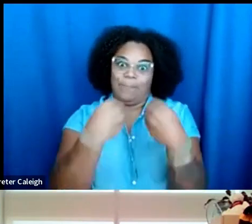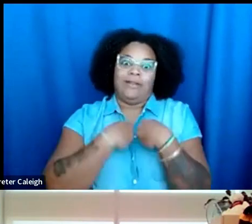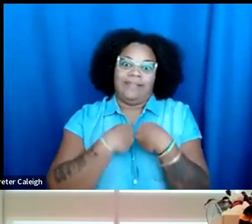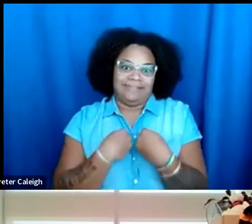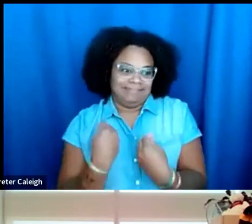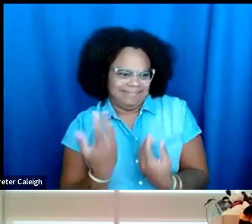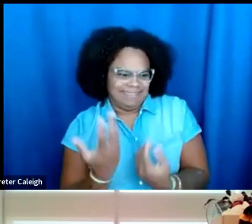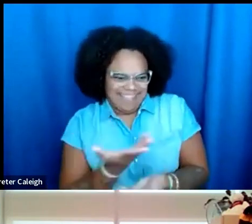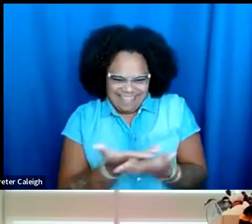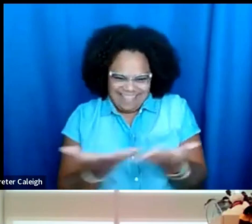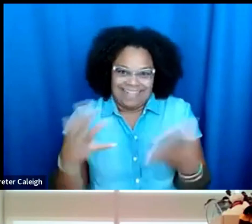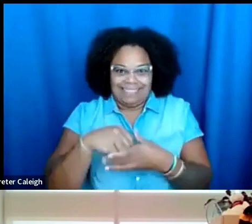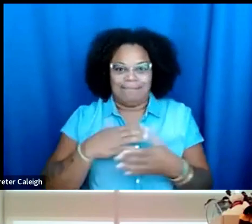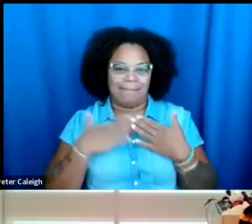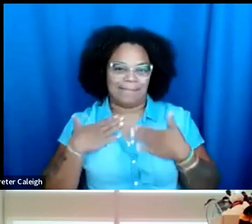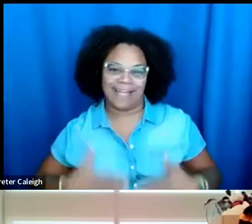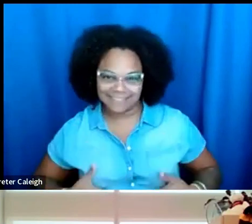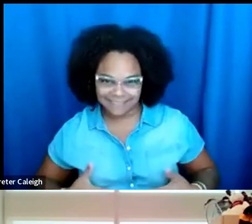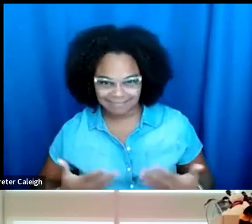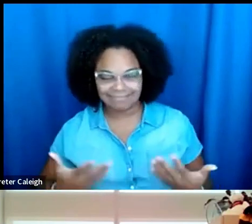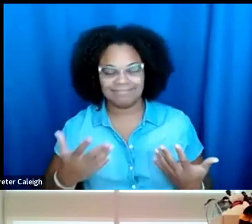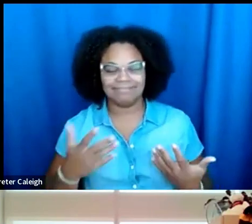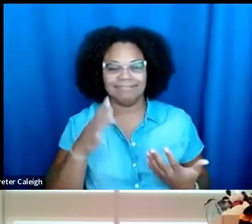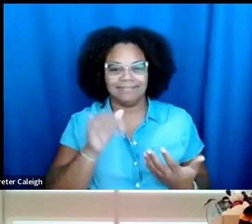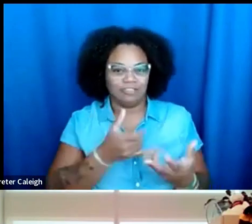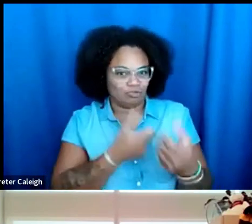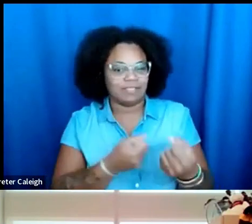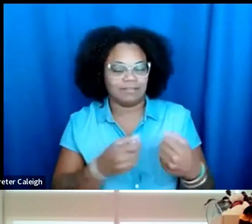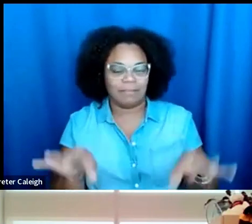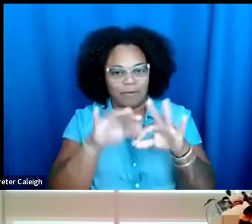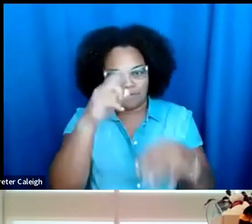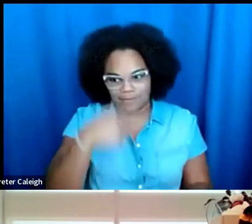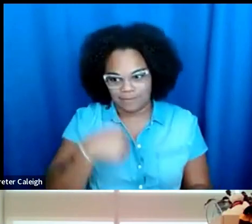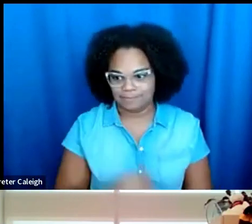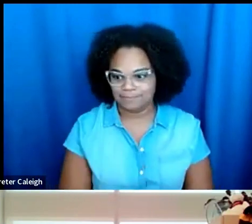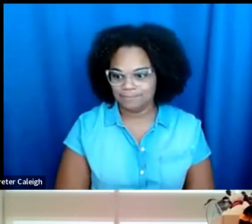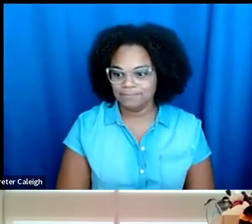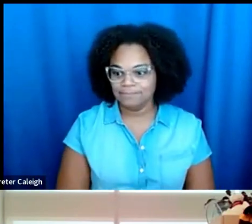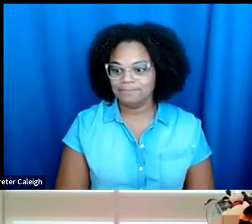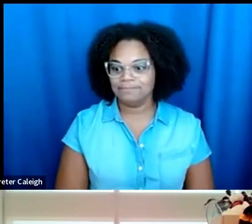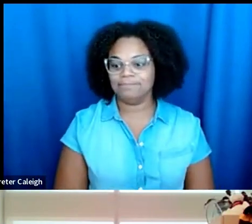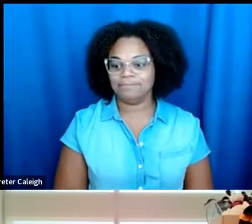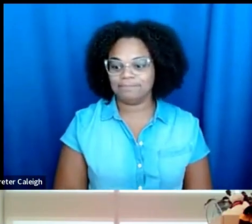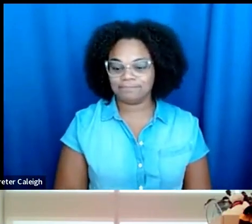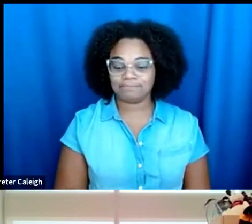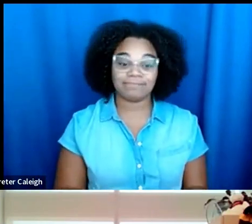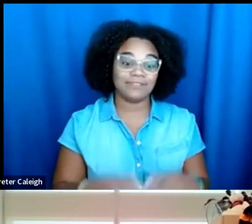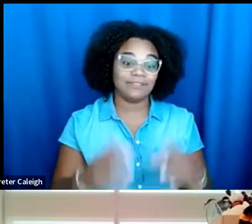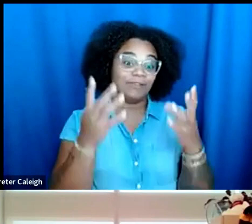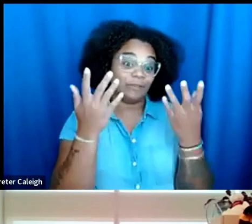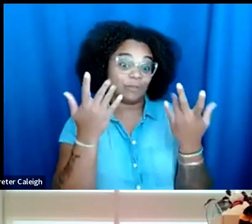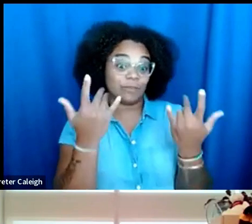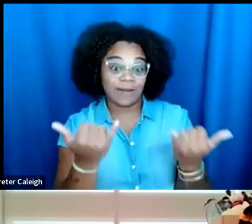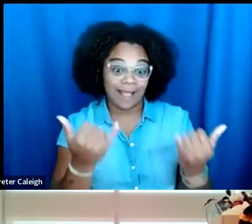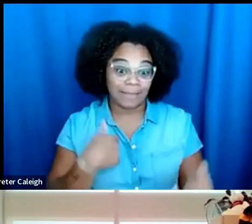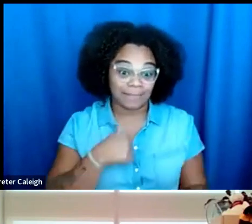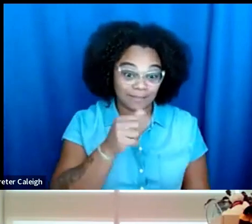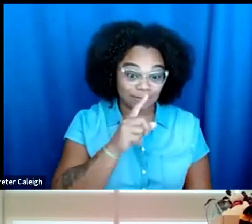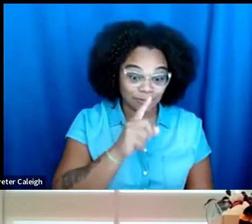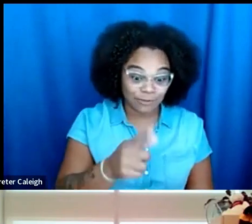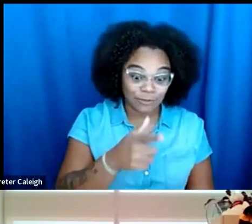that was just very important to me. So yeah, at this point, I'm not sure who I turn it over to